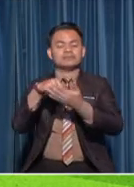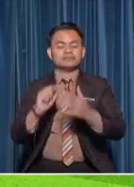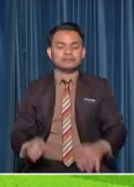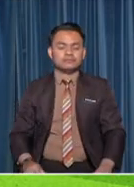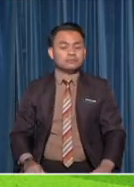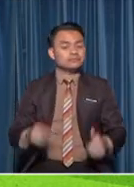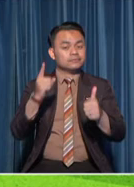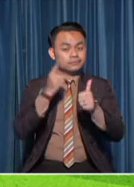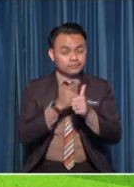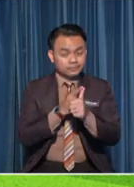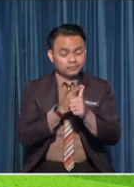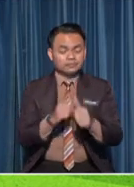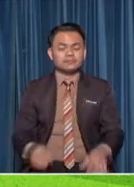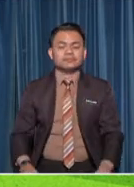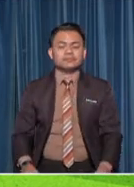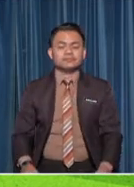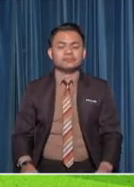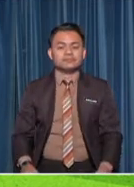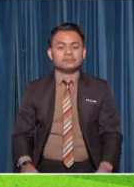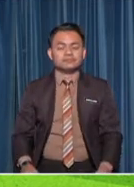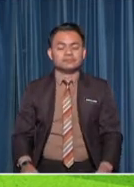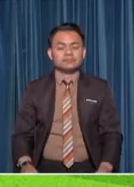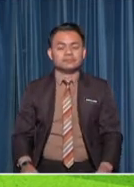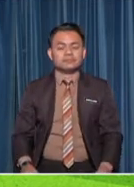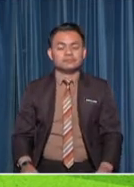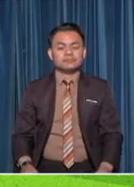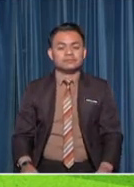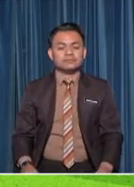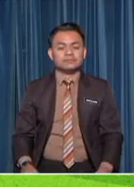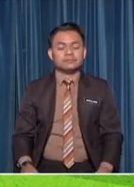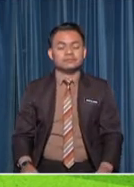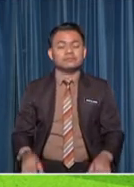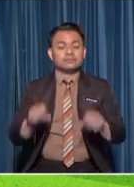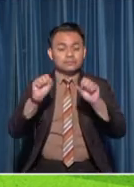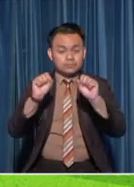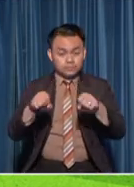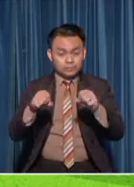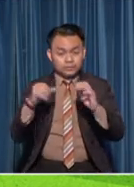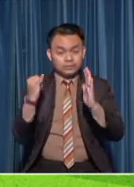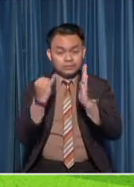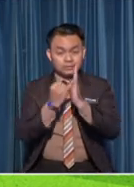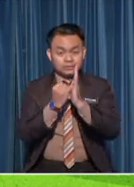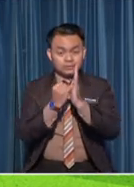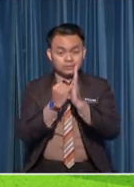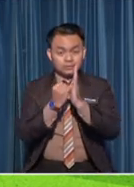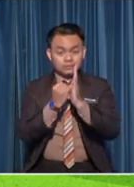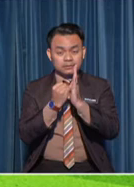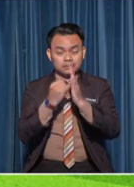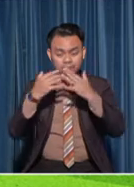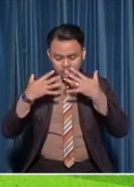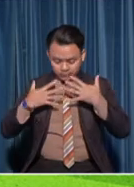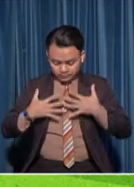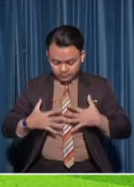First, you will be able to identify the parts of human